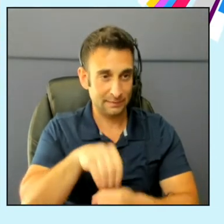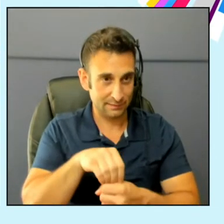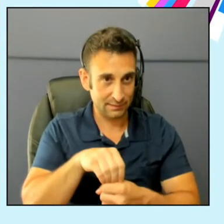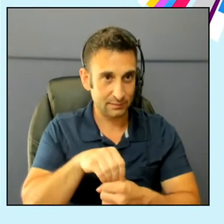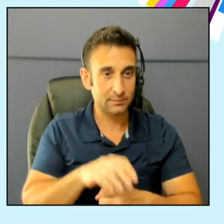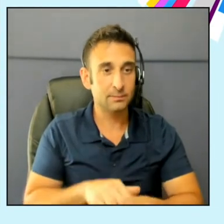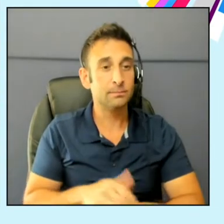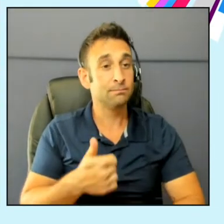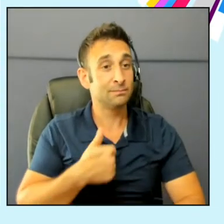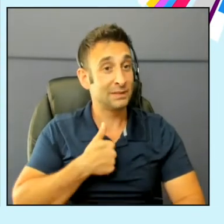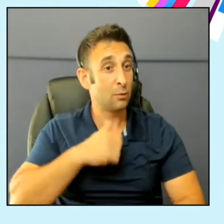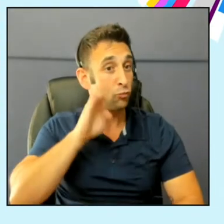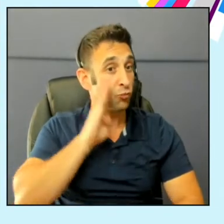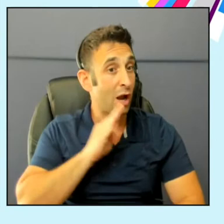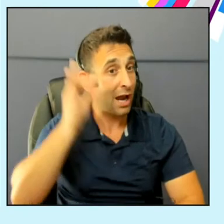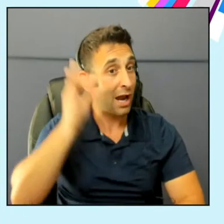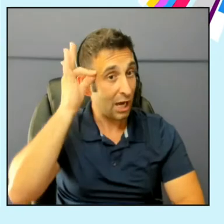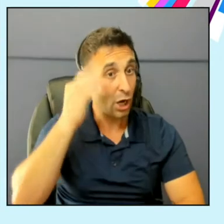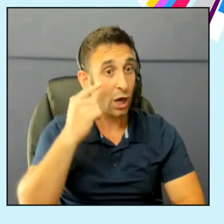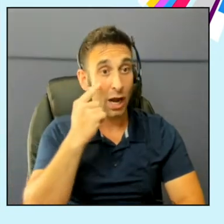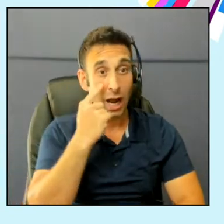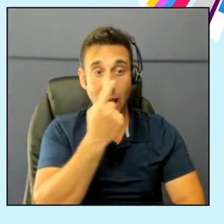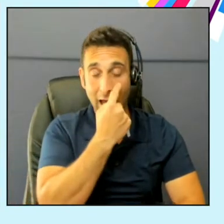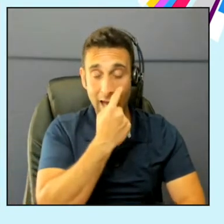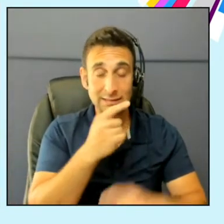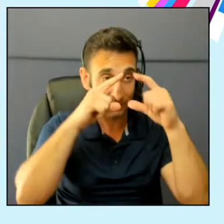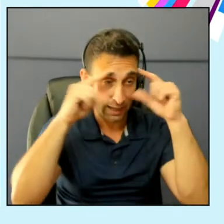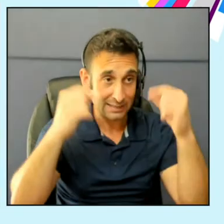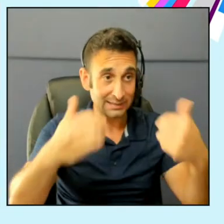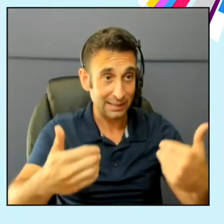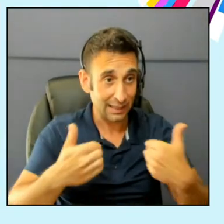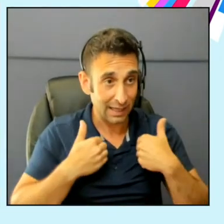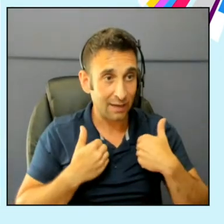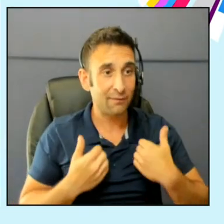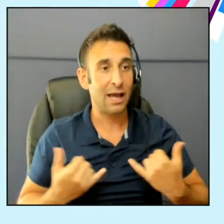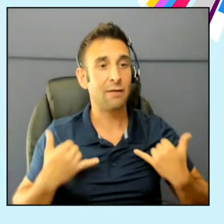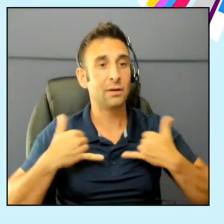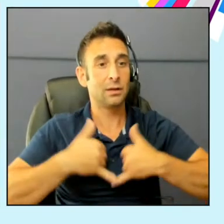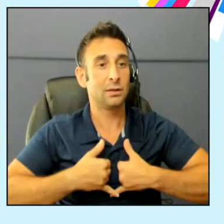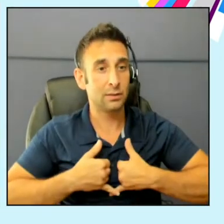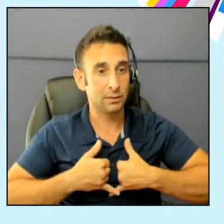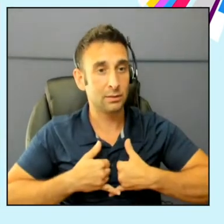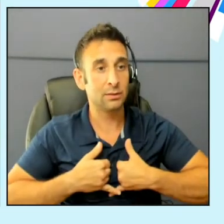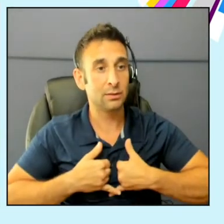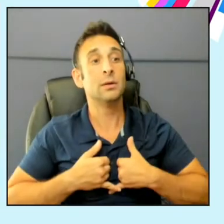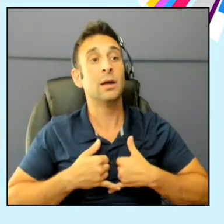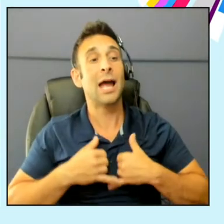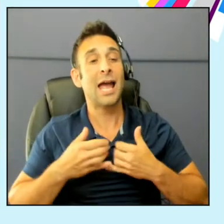and eyes, I wear glasses, and I'm wearing a big jacket, brown shirt, and jeans now.